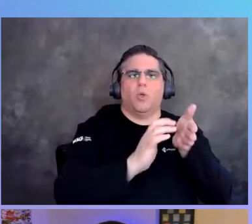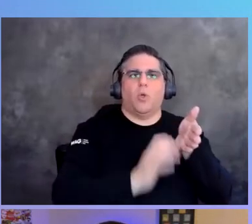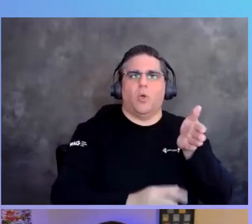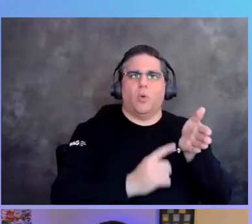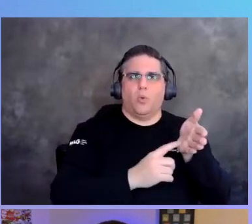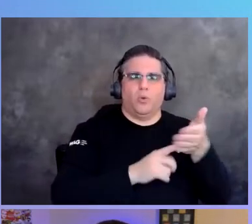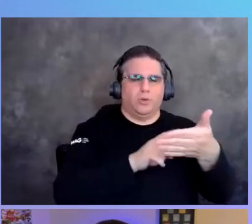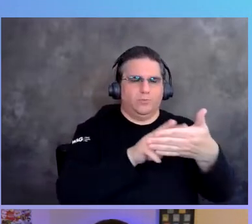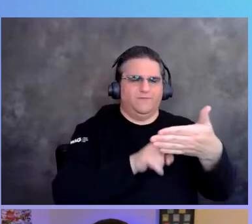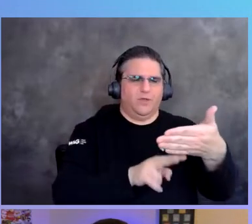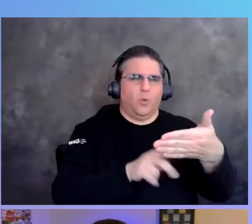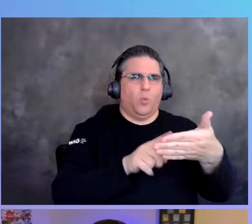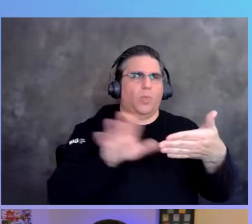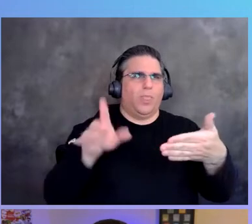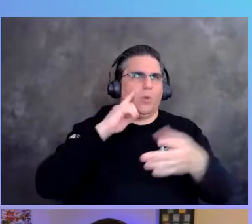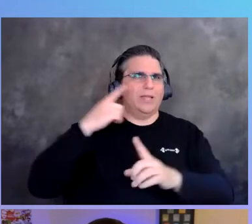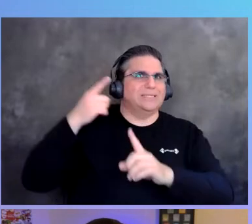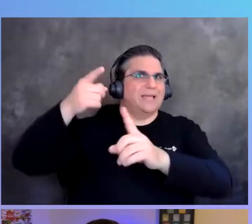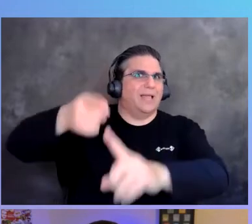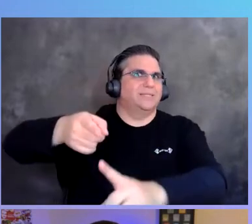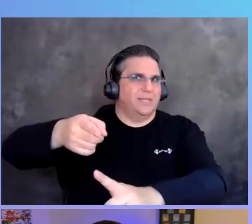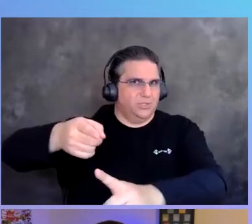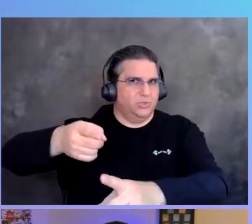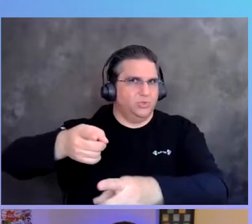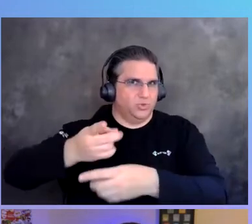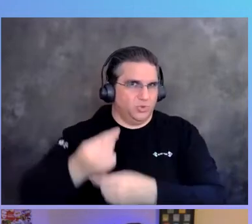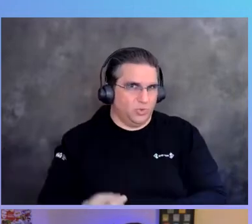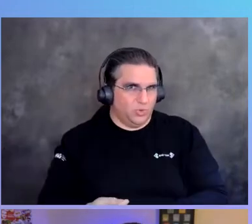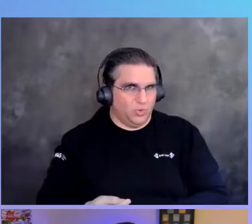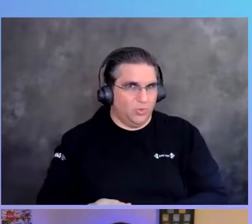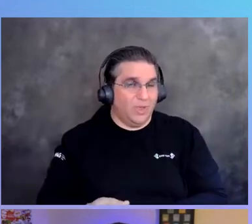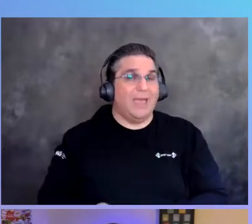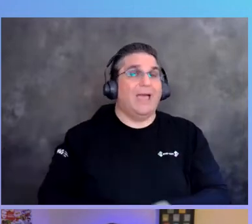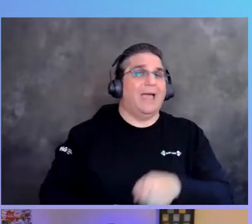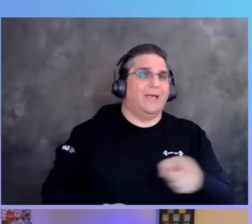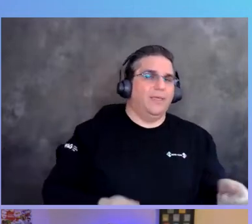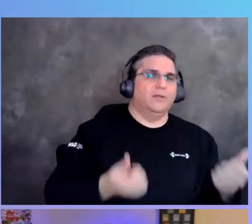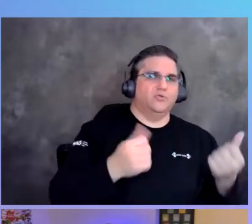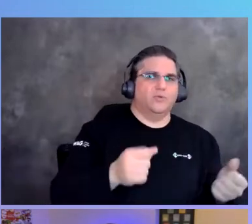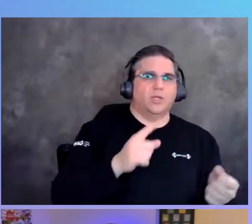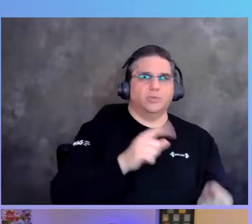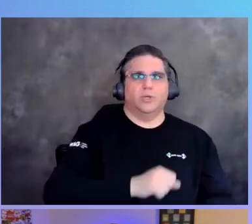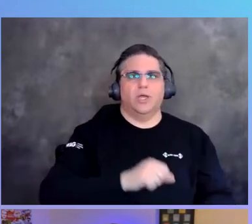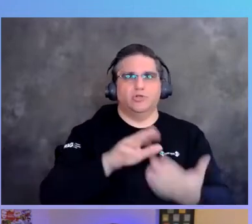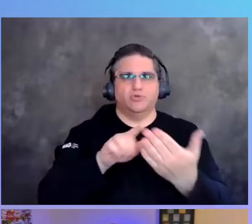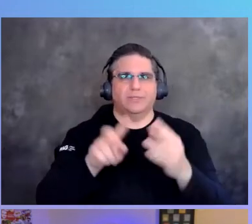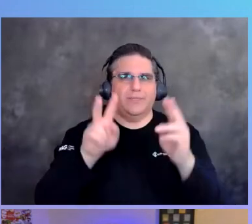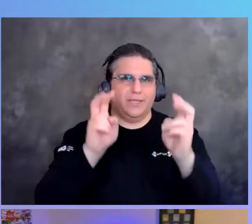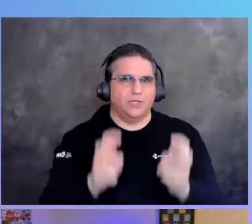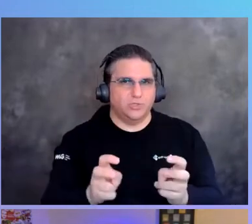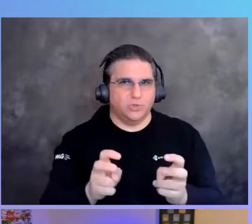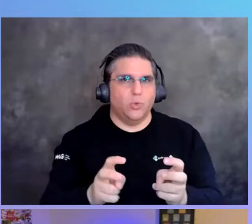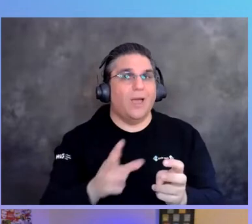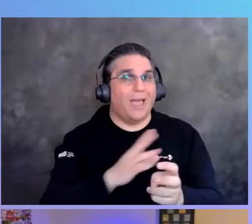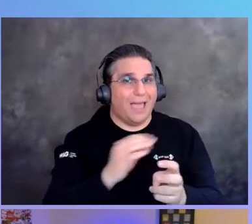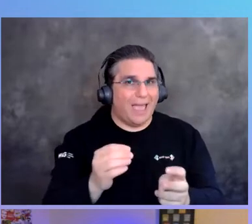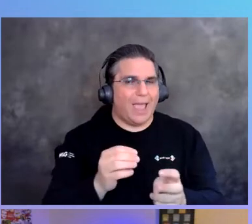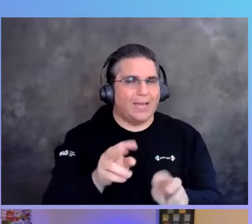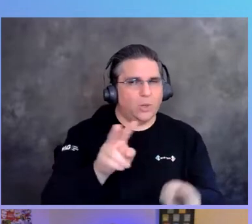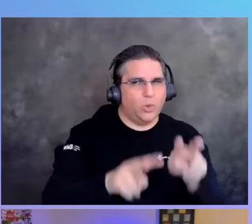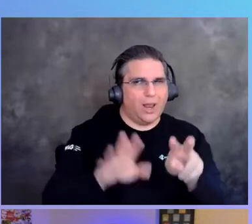the code. Then it attempts to address the issue at hand while maintaining the desired coding style. And